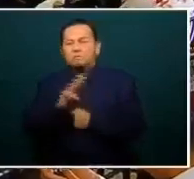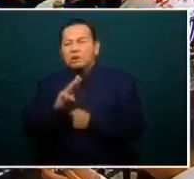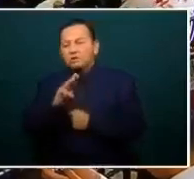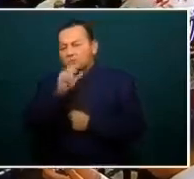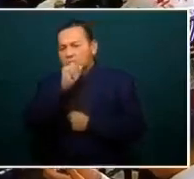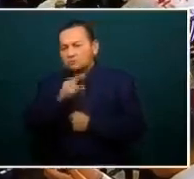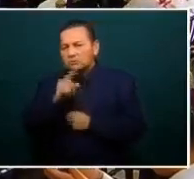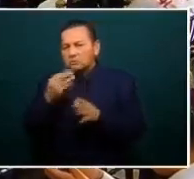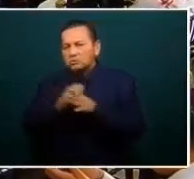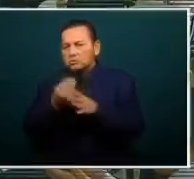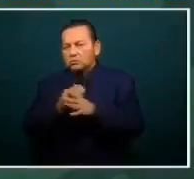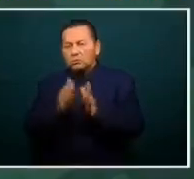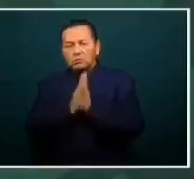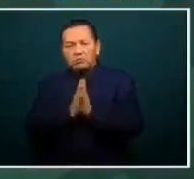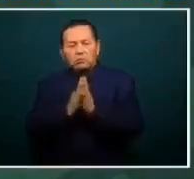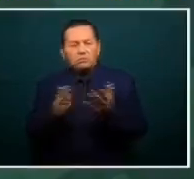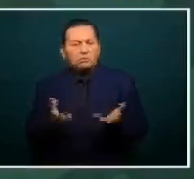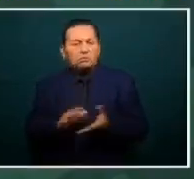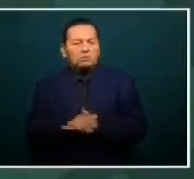What did they detail?